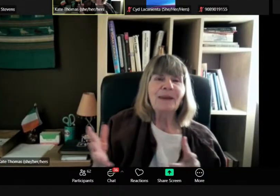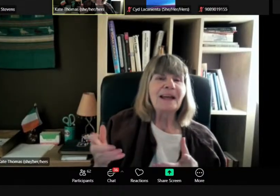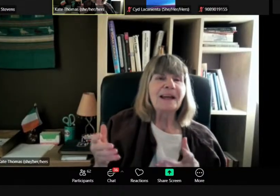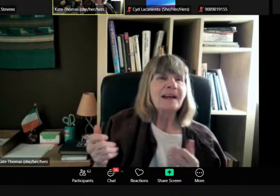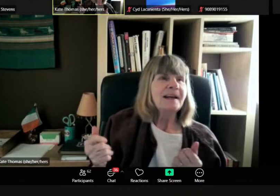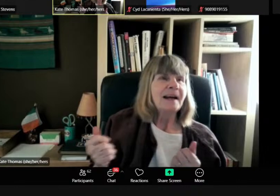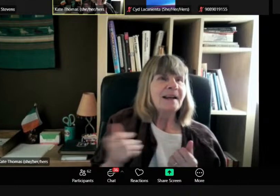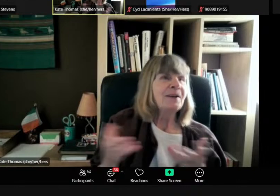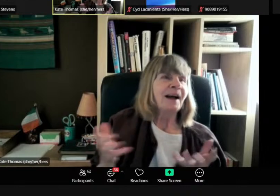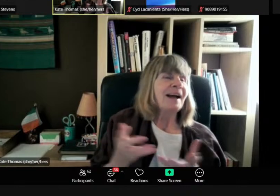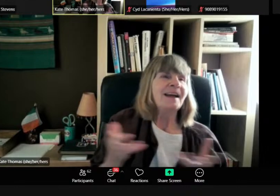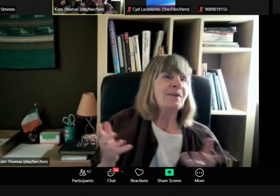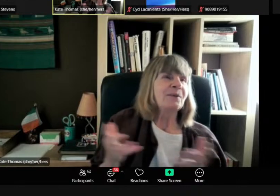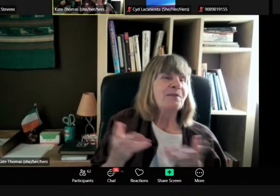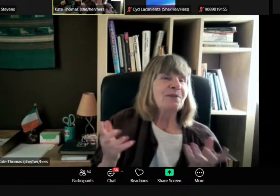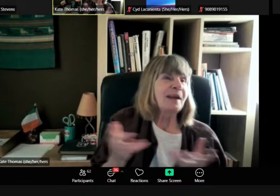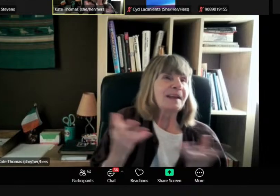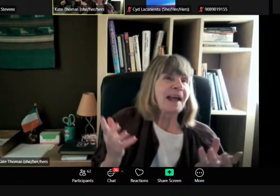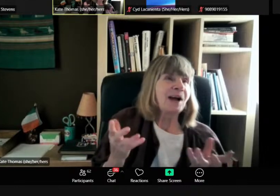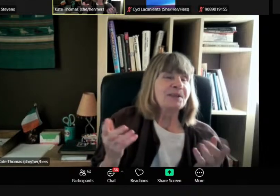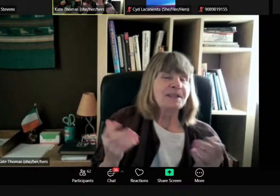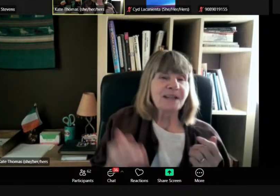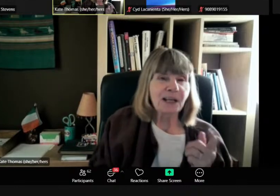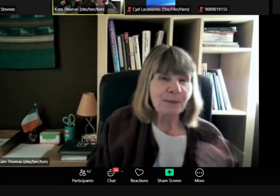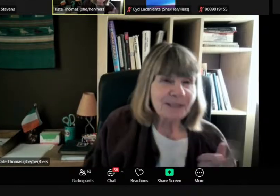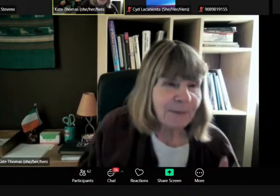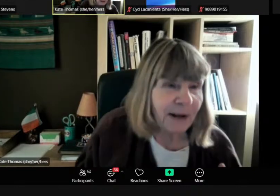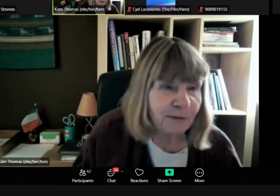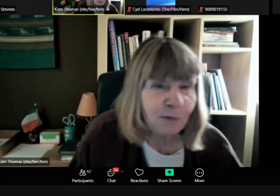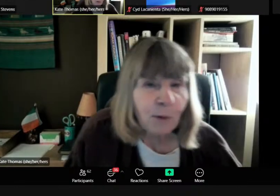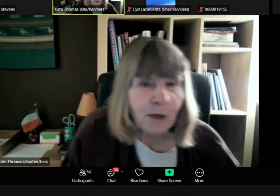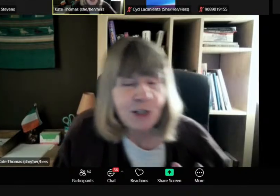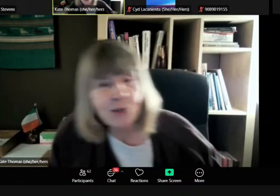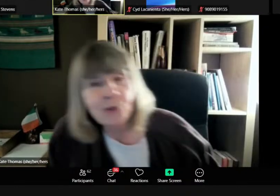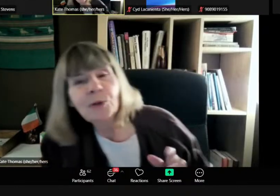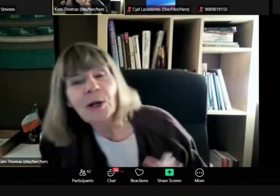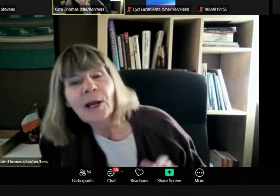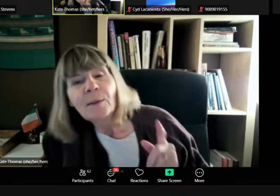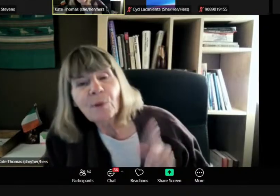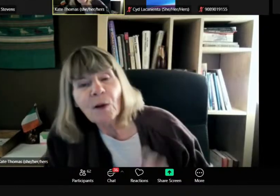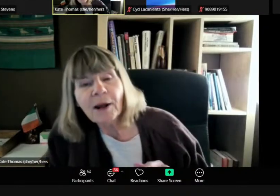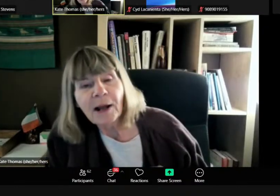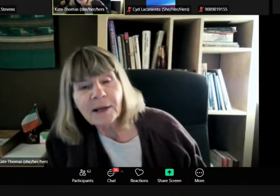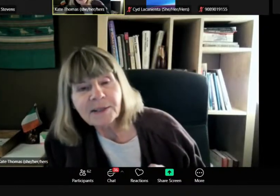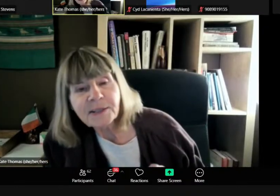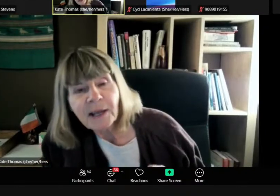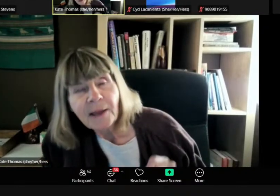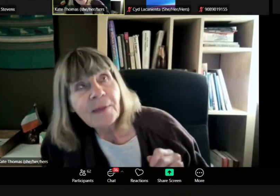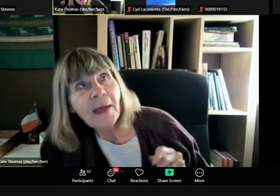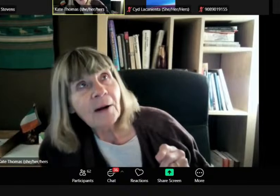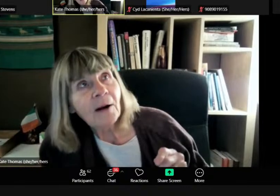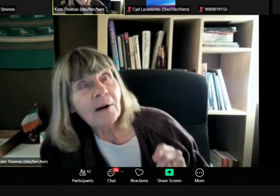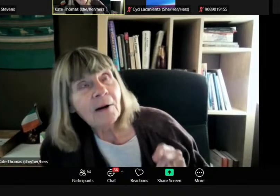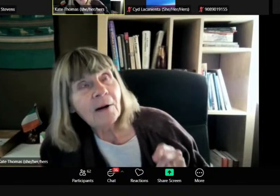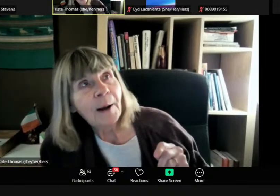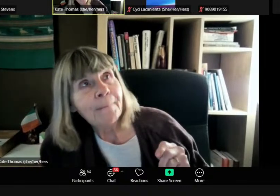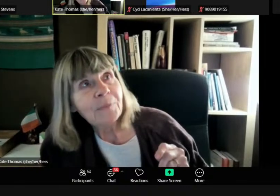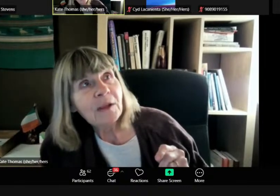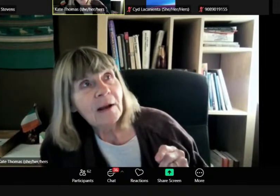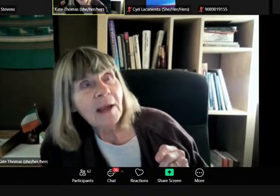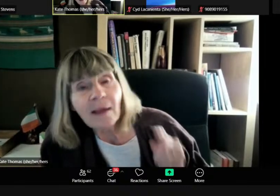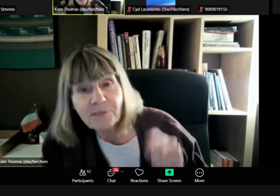something like, I don't know, I forget the count exactly, but something like 42 products that